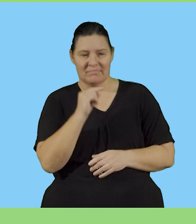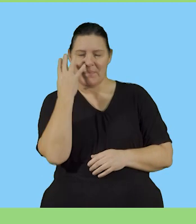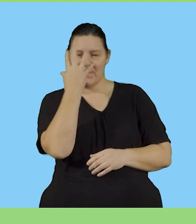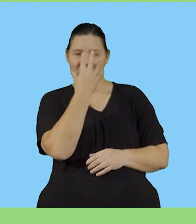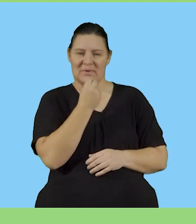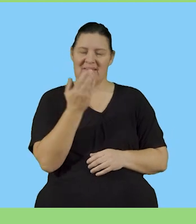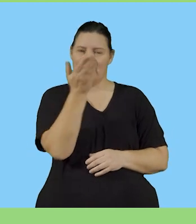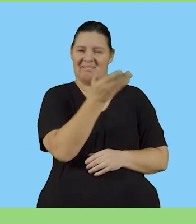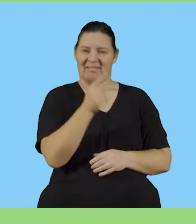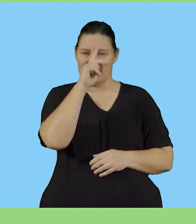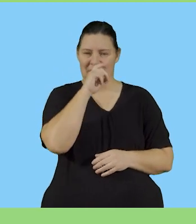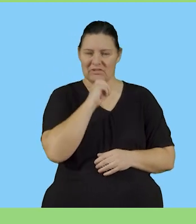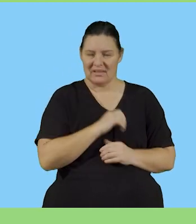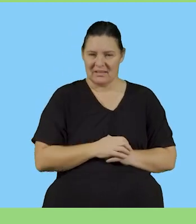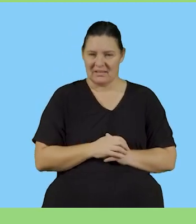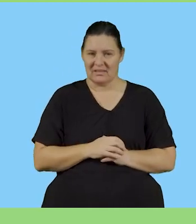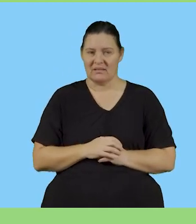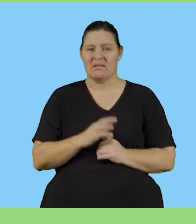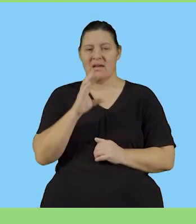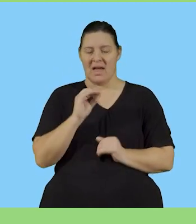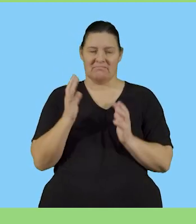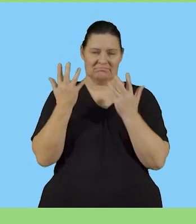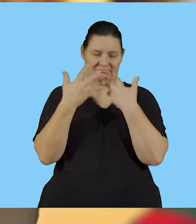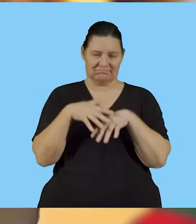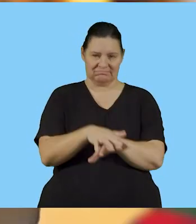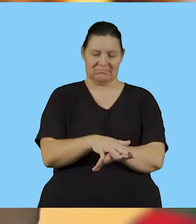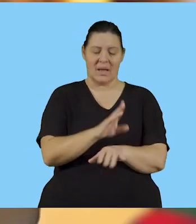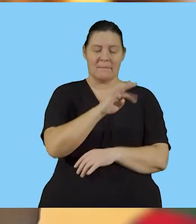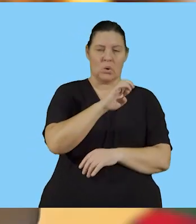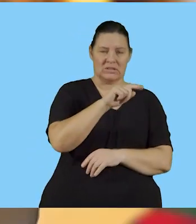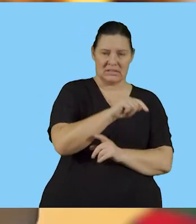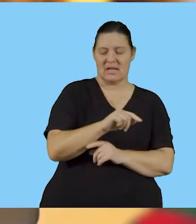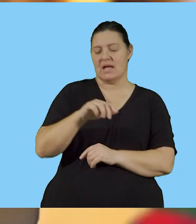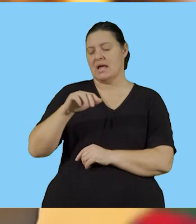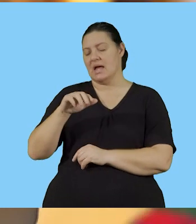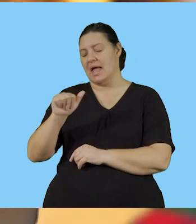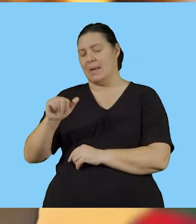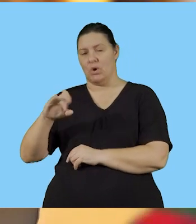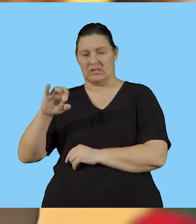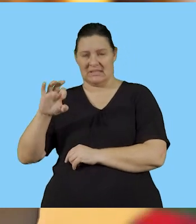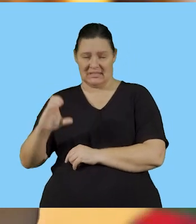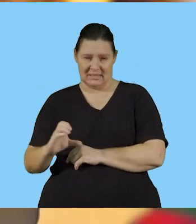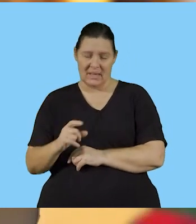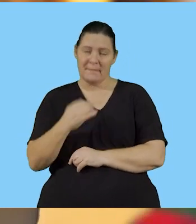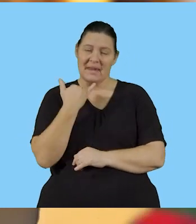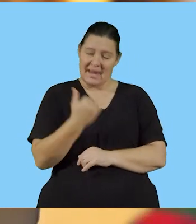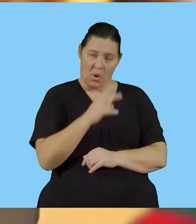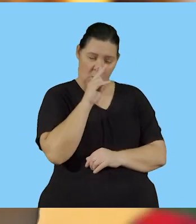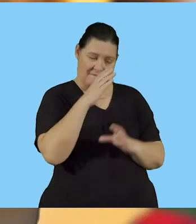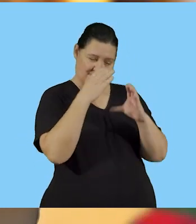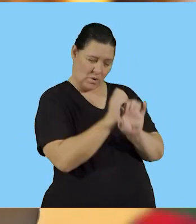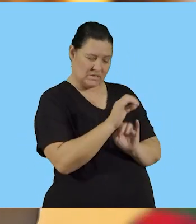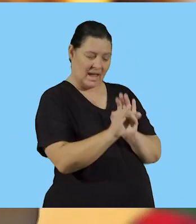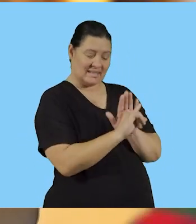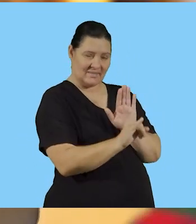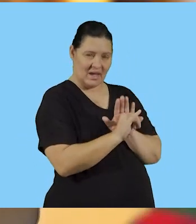our beautiful picture that has a combination of biotic and abiotic. But in this instance, we are only going